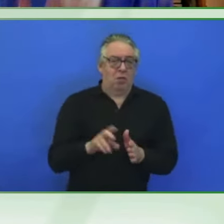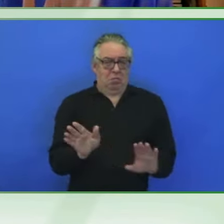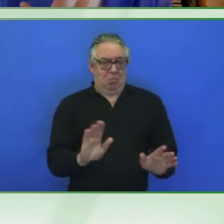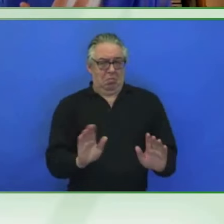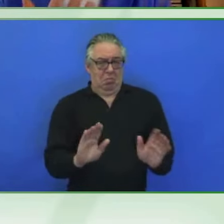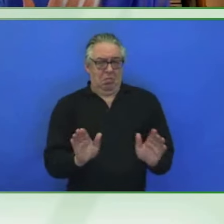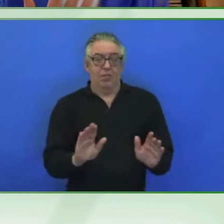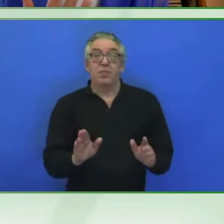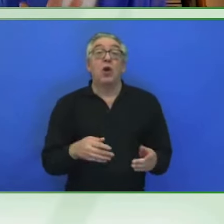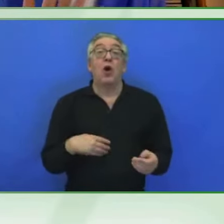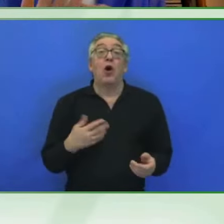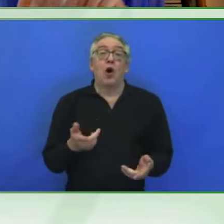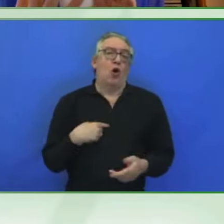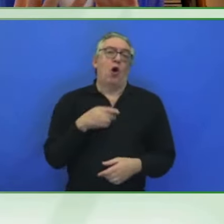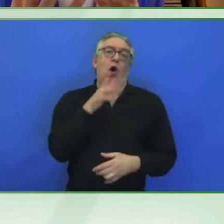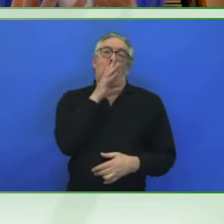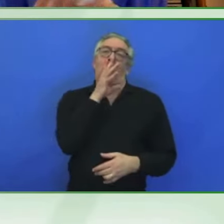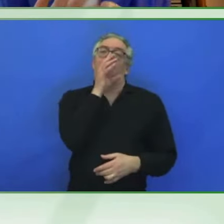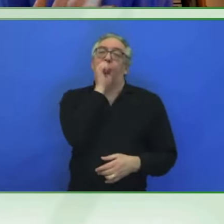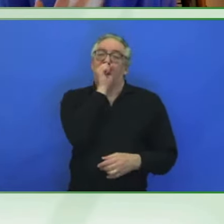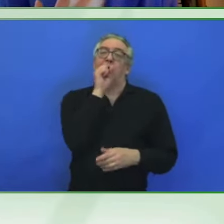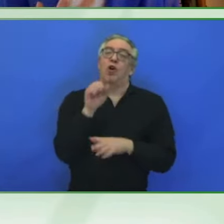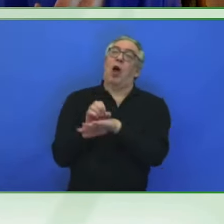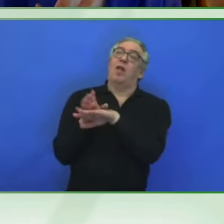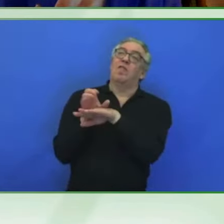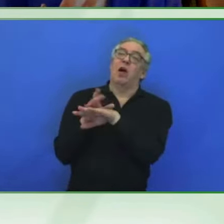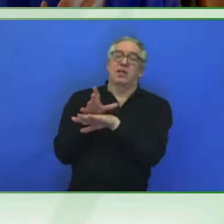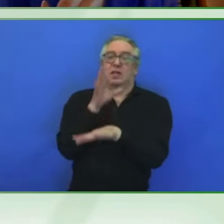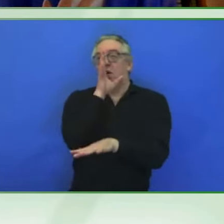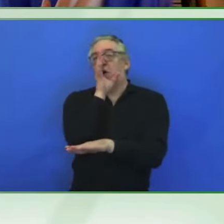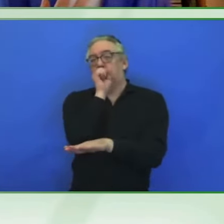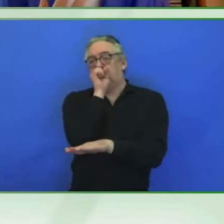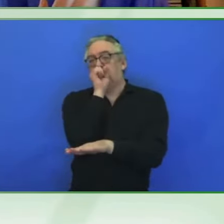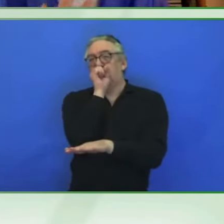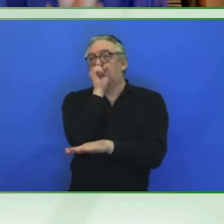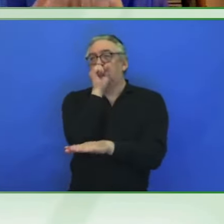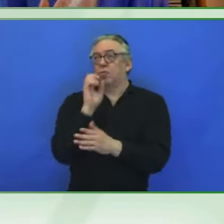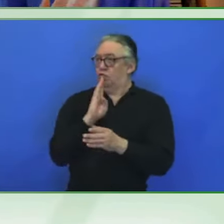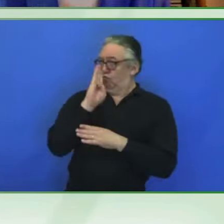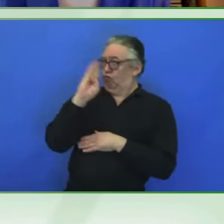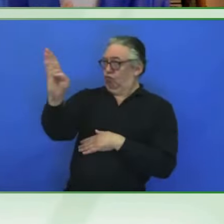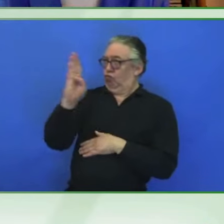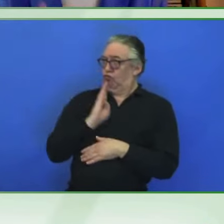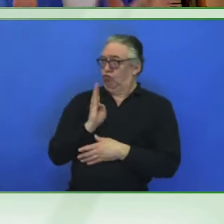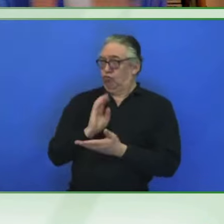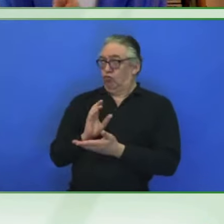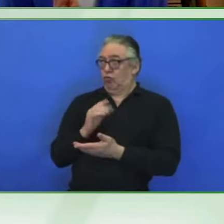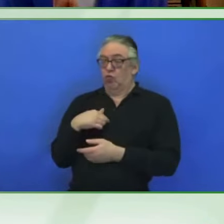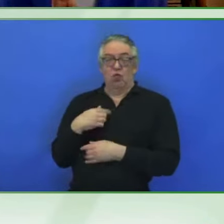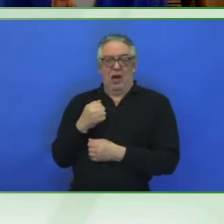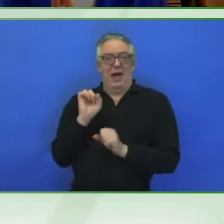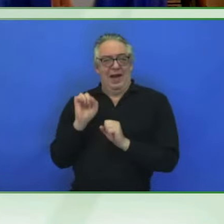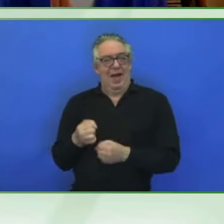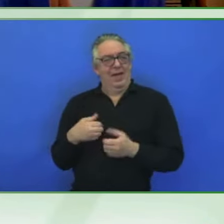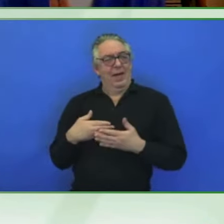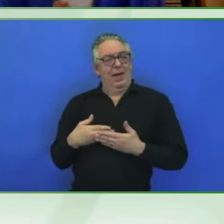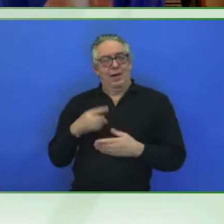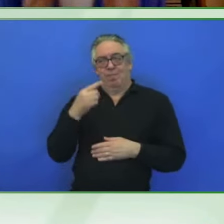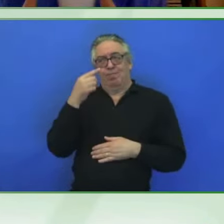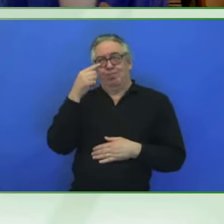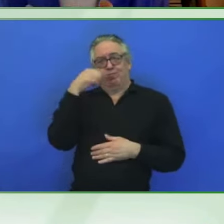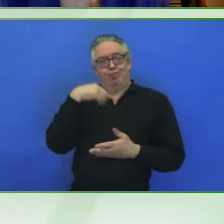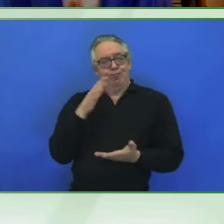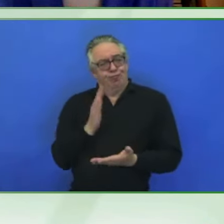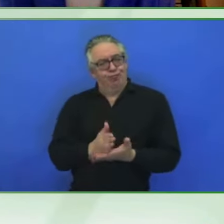advice, so which means we tell them what we really think. And we